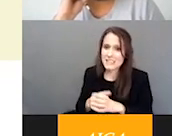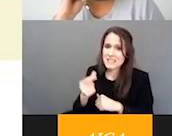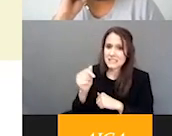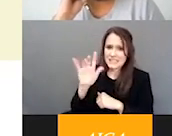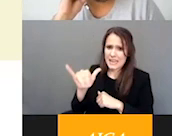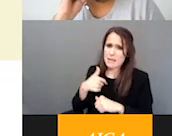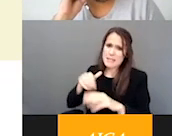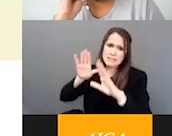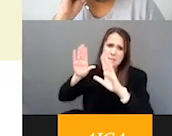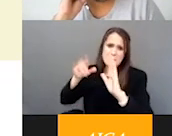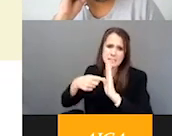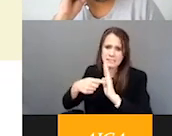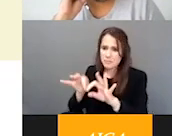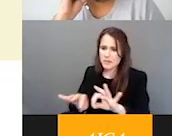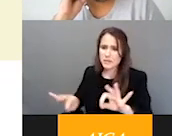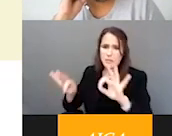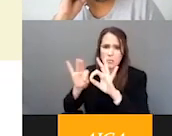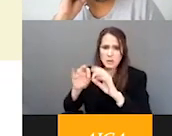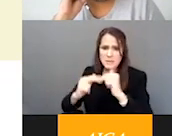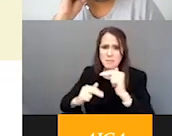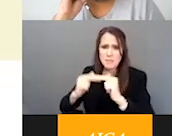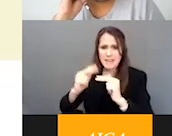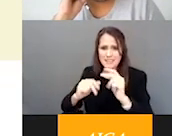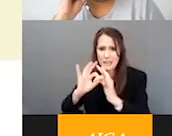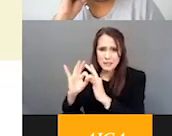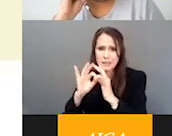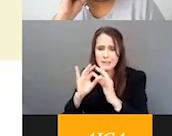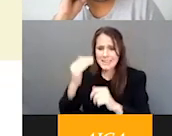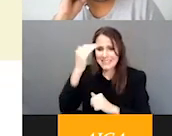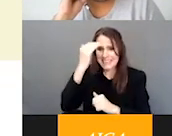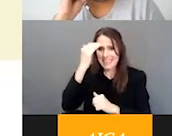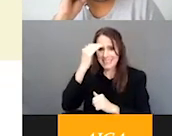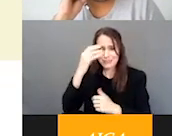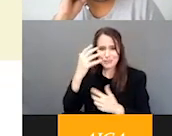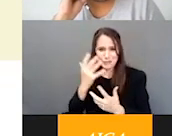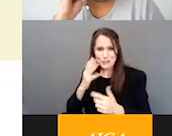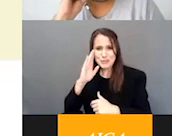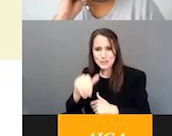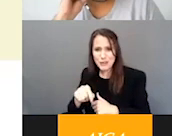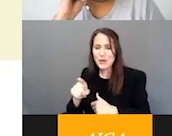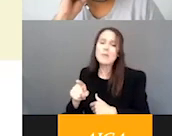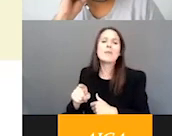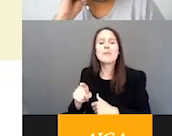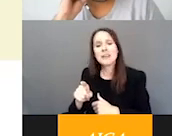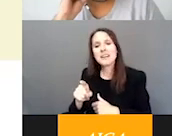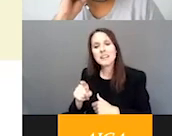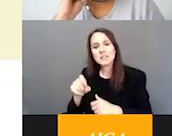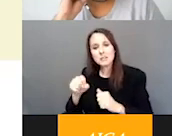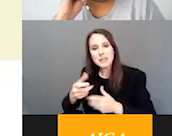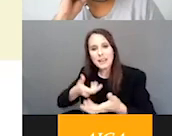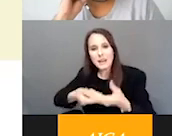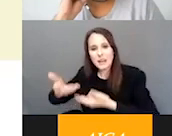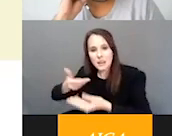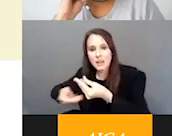the importance of building knowledge together, right? And you said it's free, the fact that, you know, you get really to exchange so many